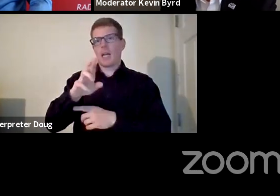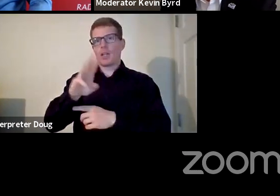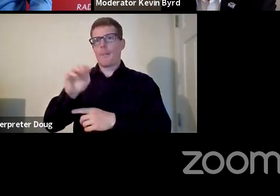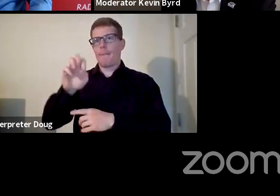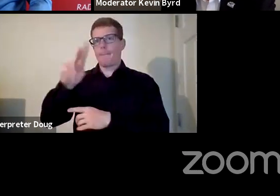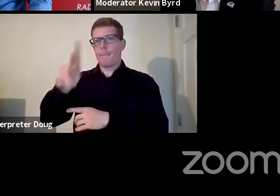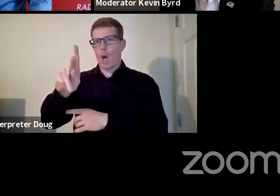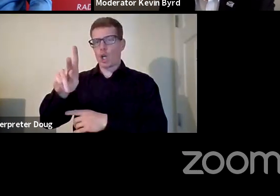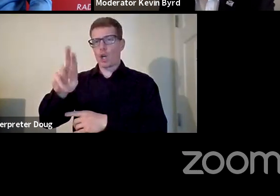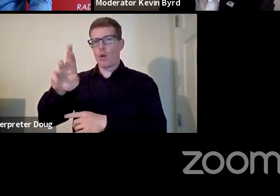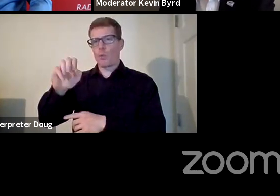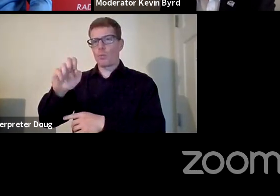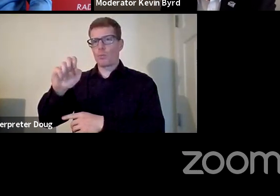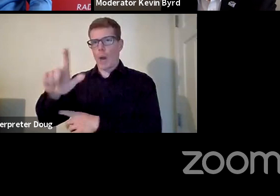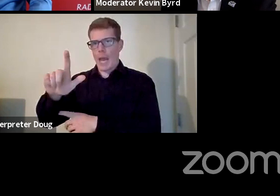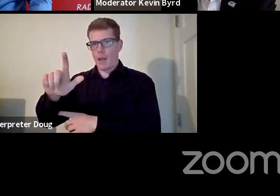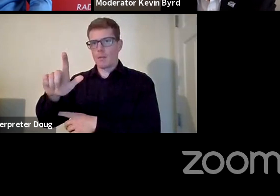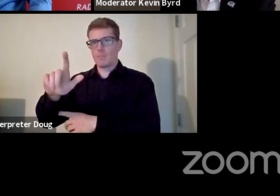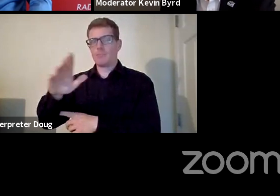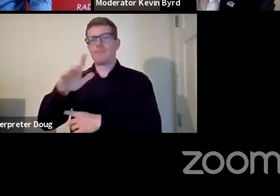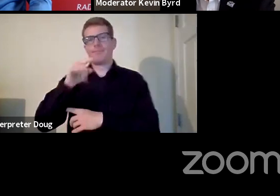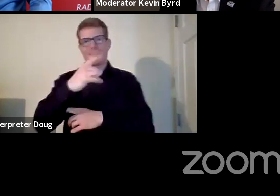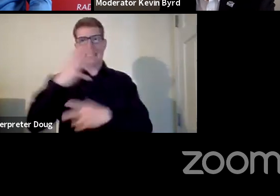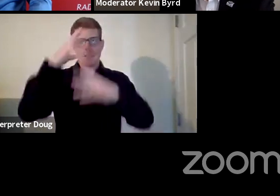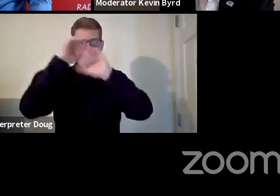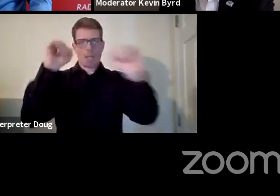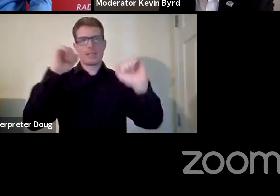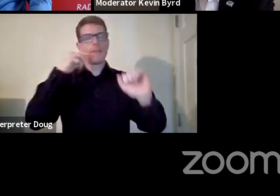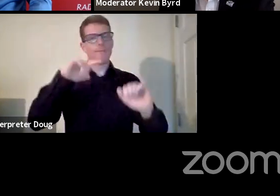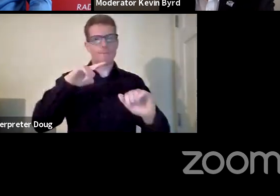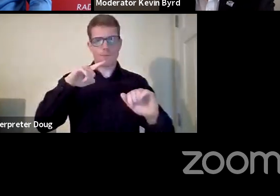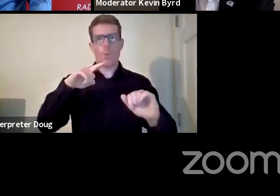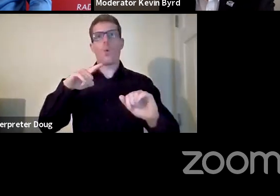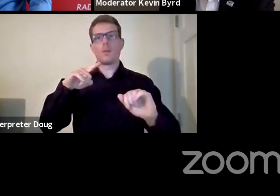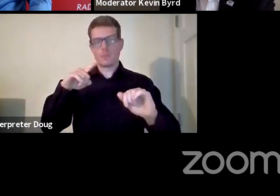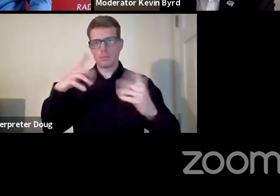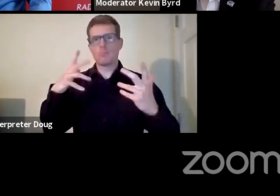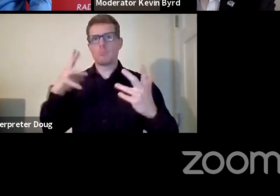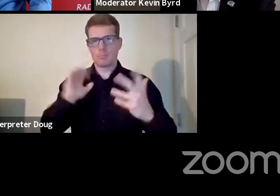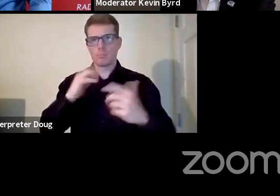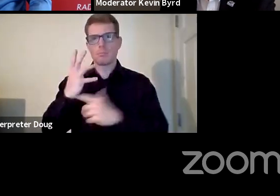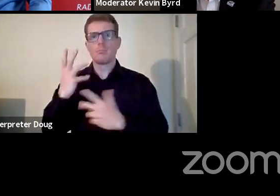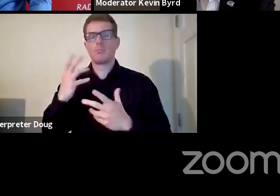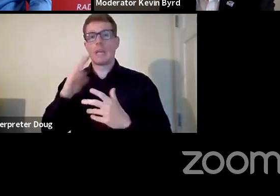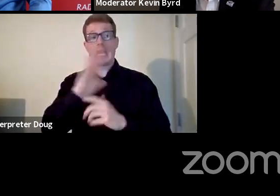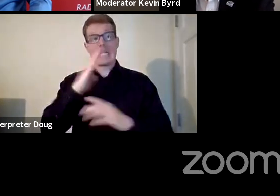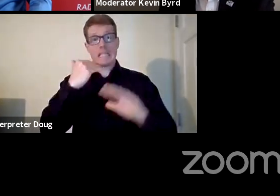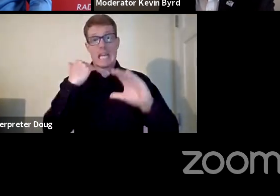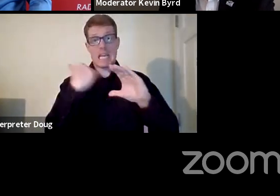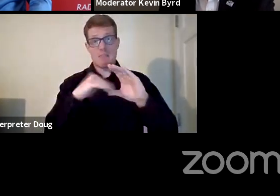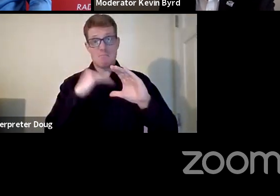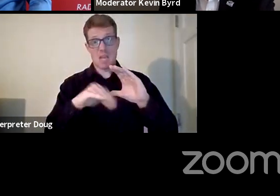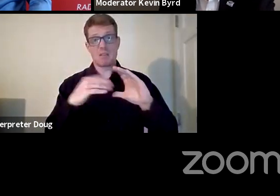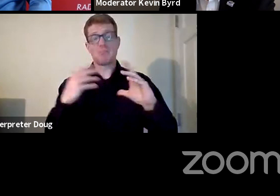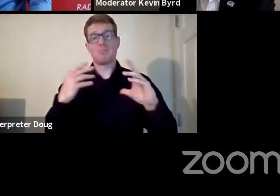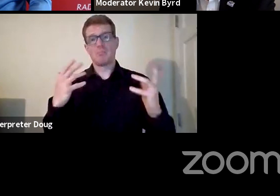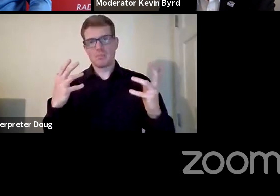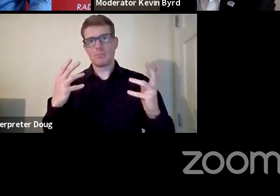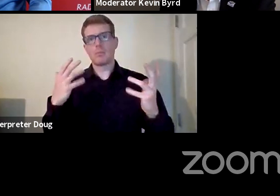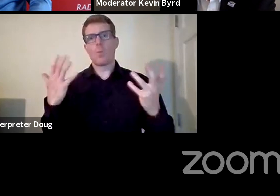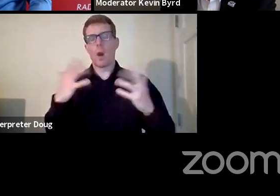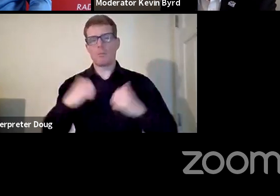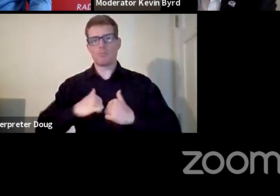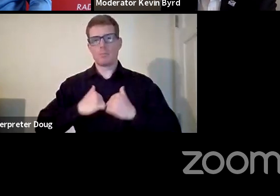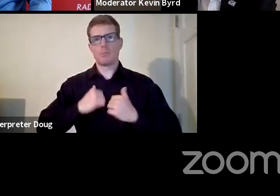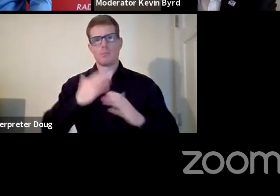External Relations. I'll be glad to give you his email address. That would probably be the easiest. We're all working